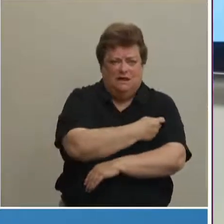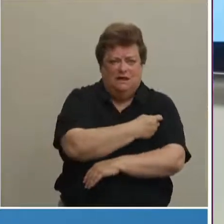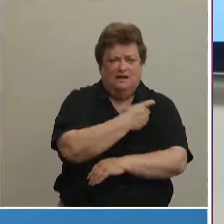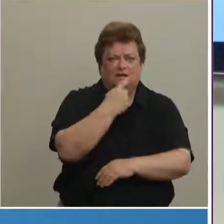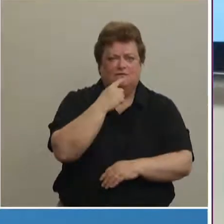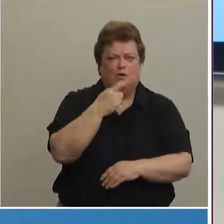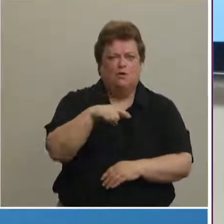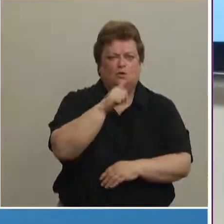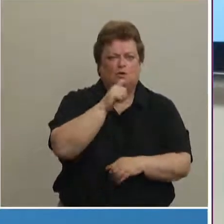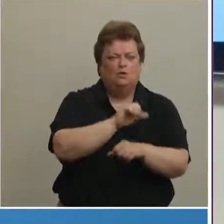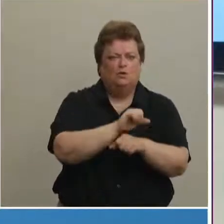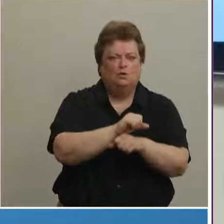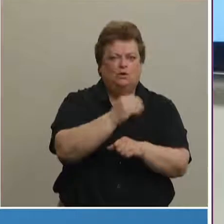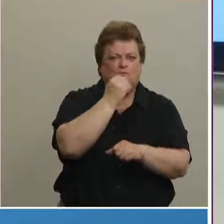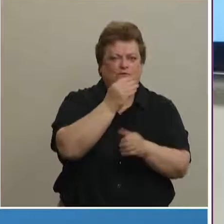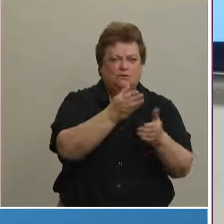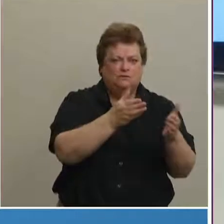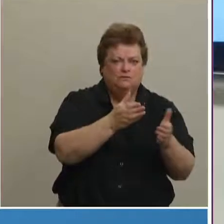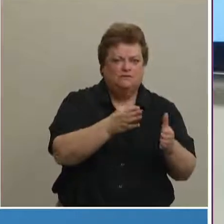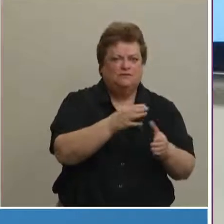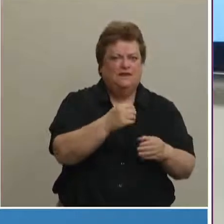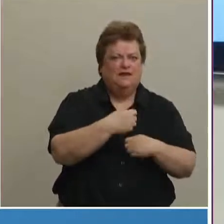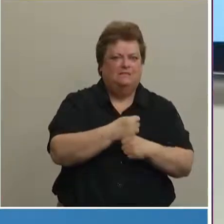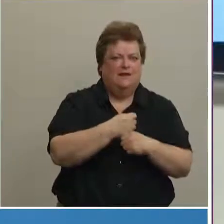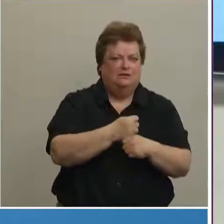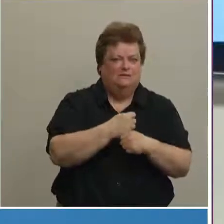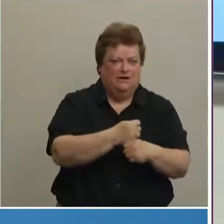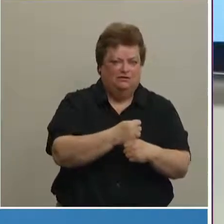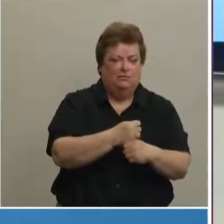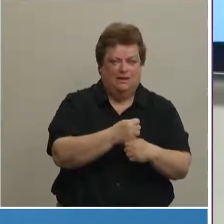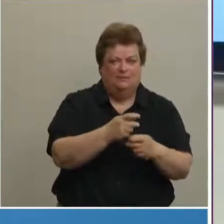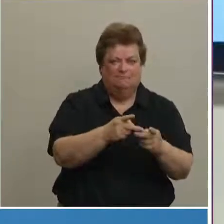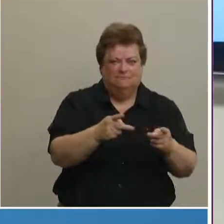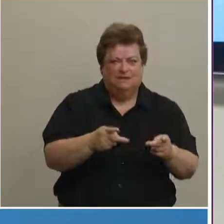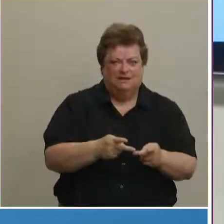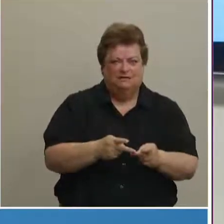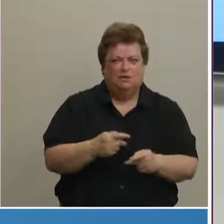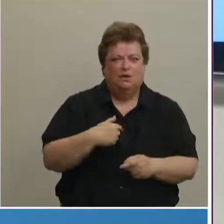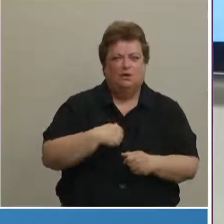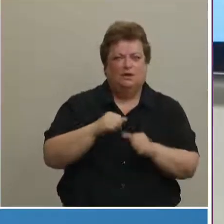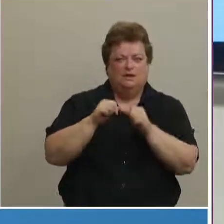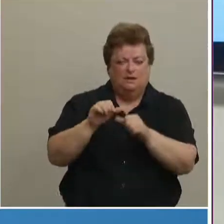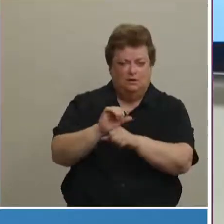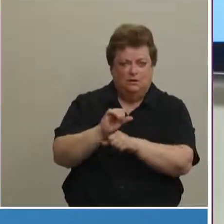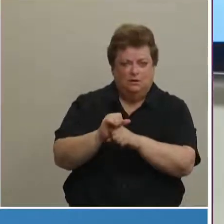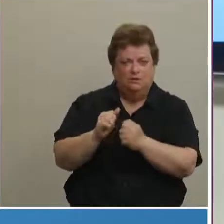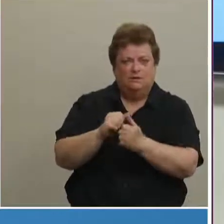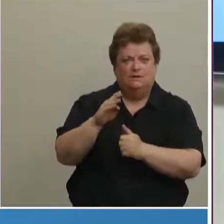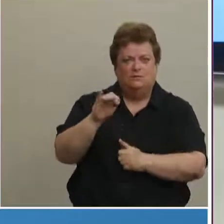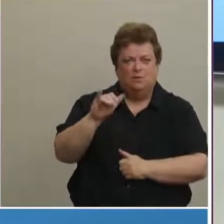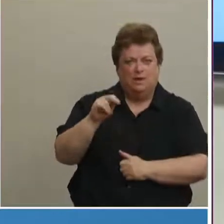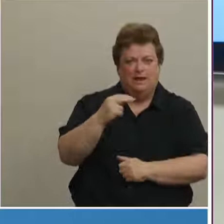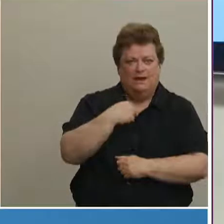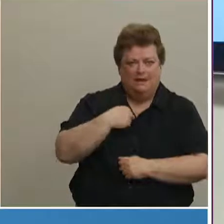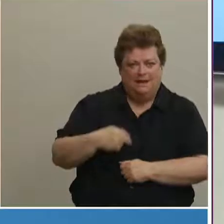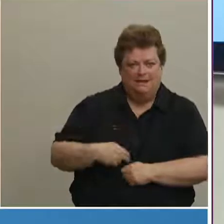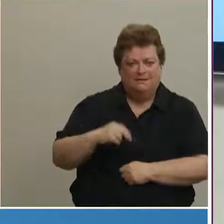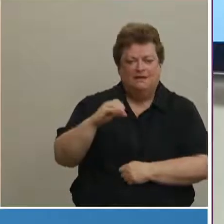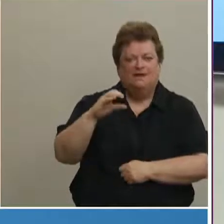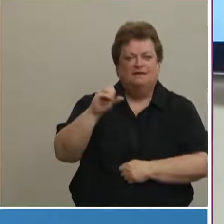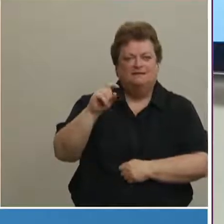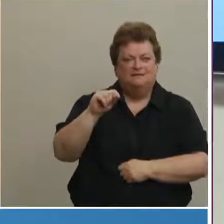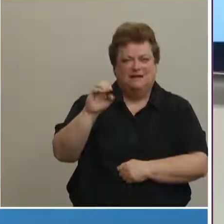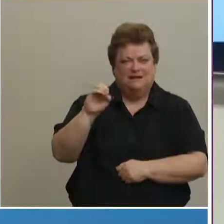food service and manufacturing sectors. We also continue to work with Bryan Health and CHI St. Elizabeth to